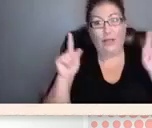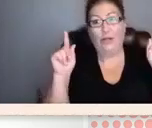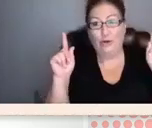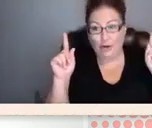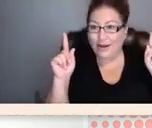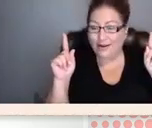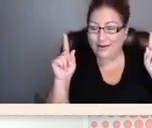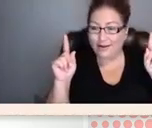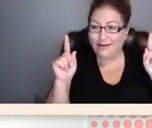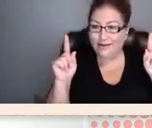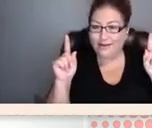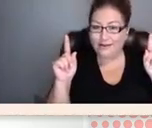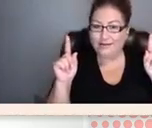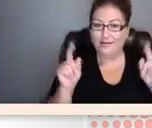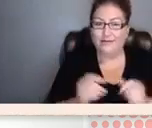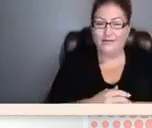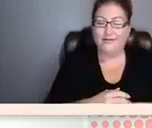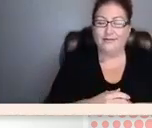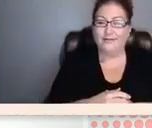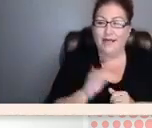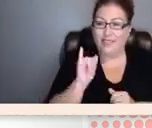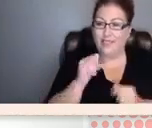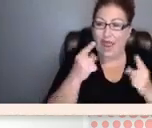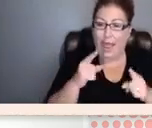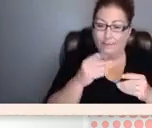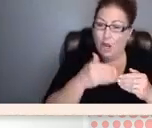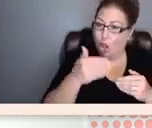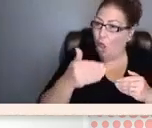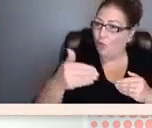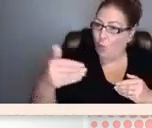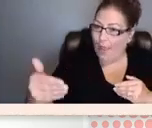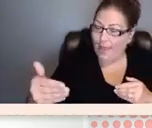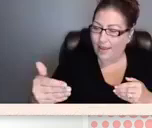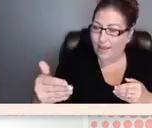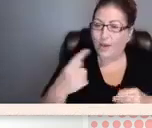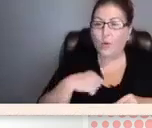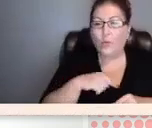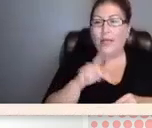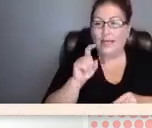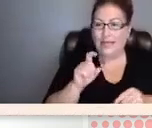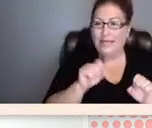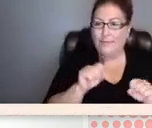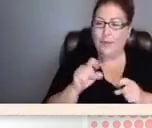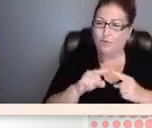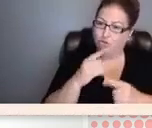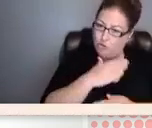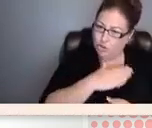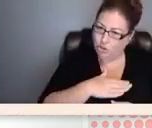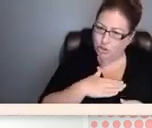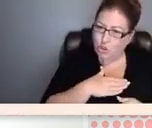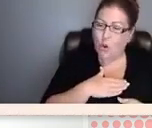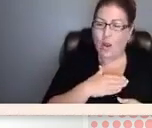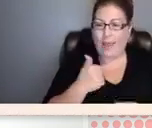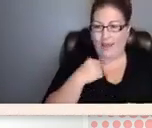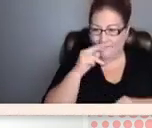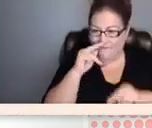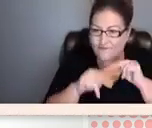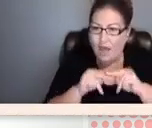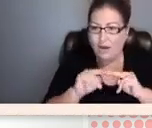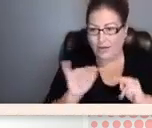the way. We need to be able to laugh, to enjoy, to have fun as